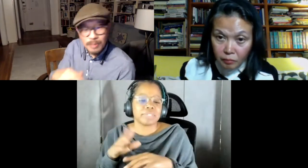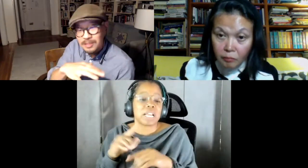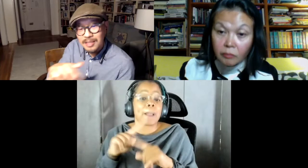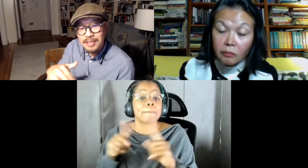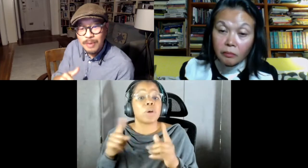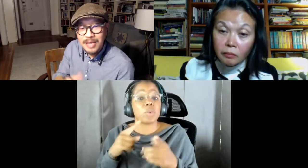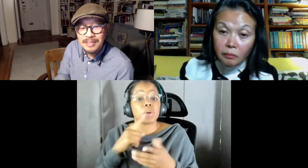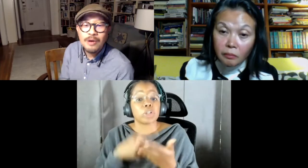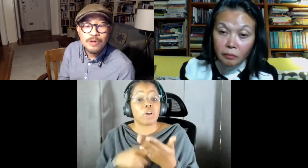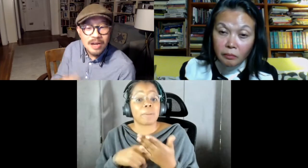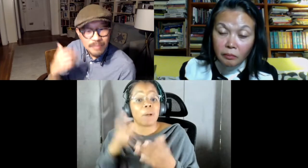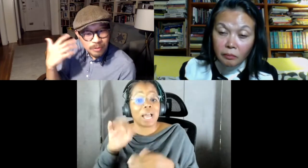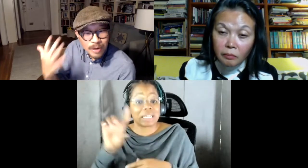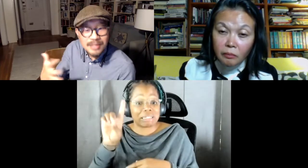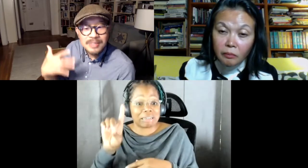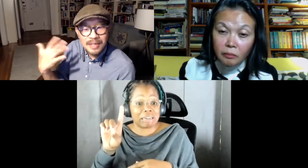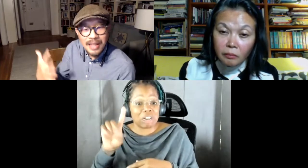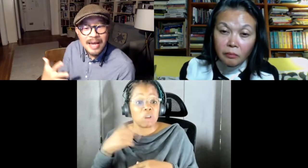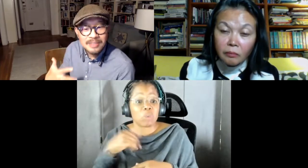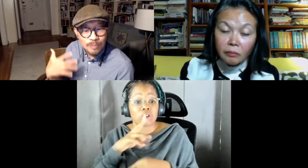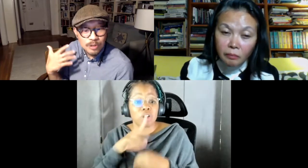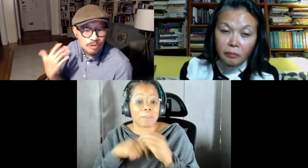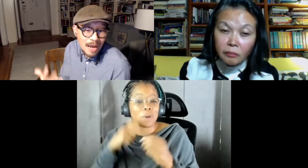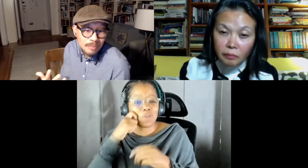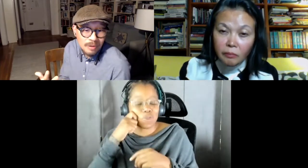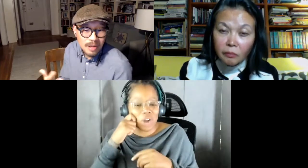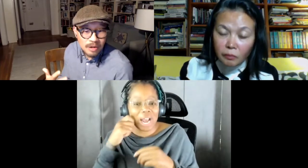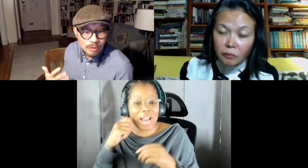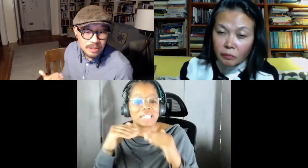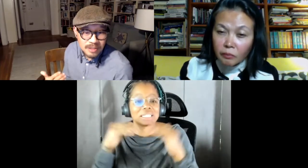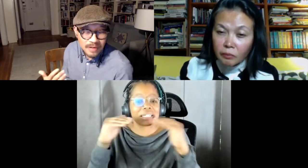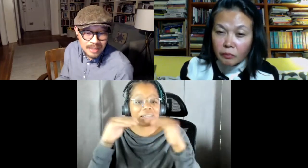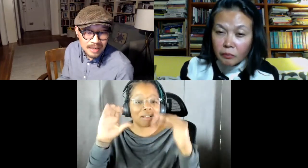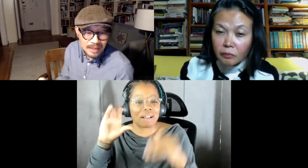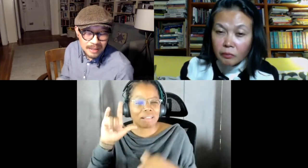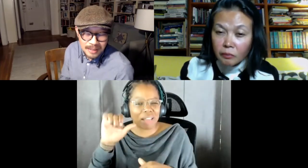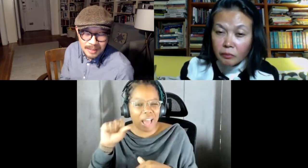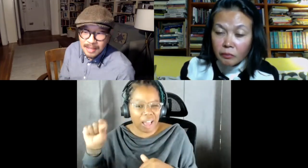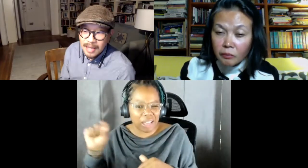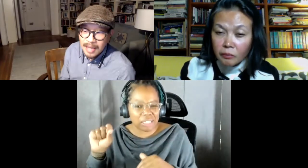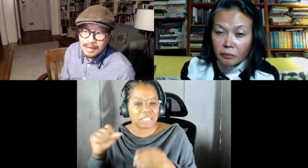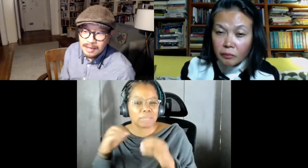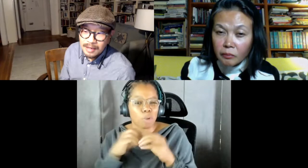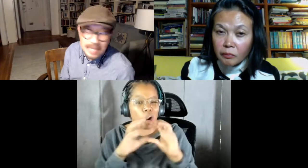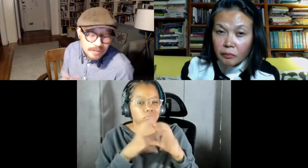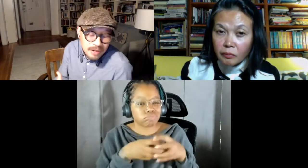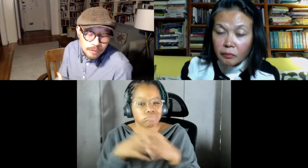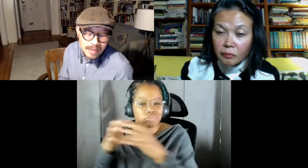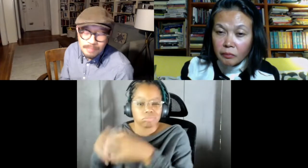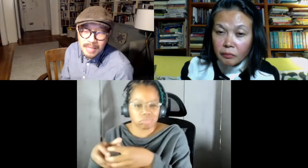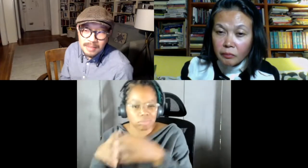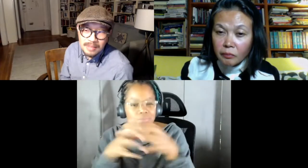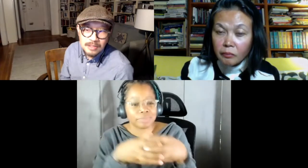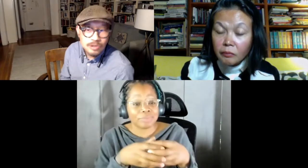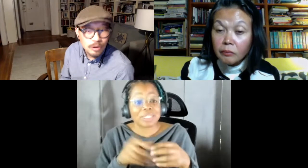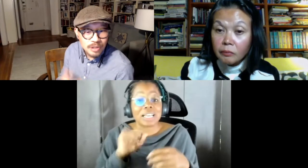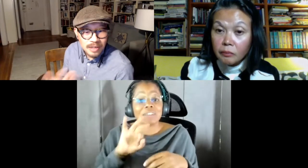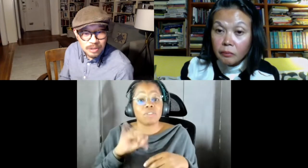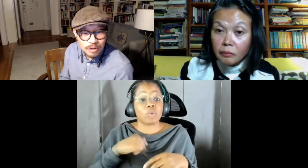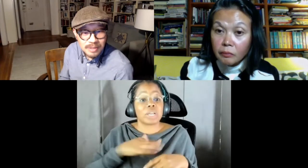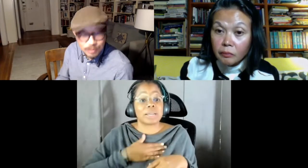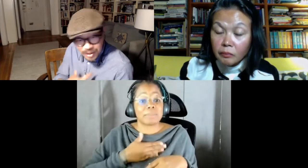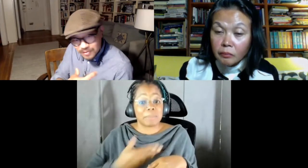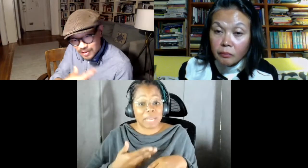identity, especially in this space, we're talking about race and class and more tribal questions of identity. And even if we admit that these are